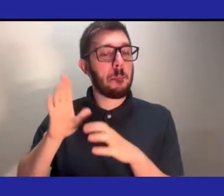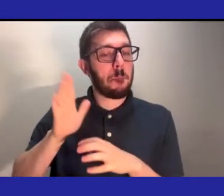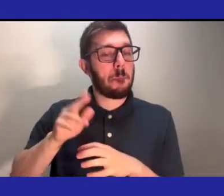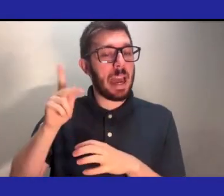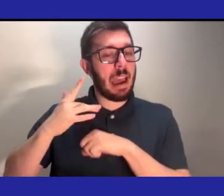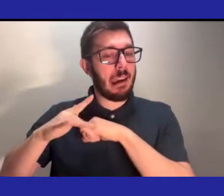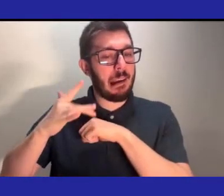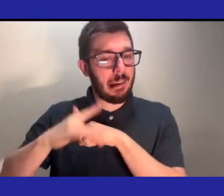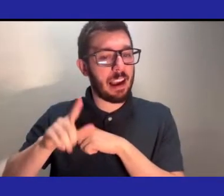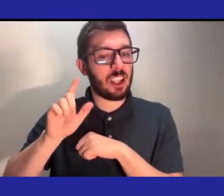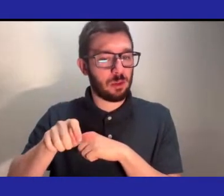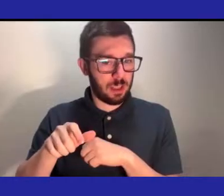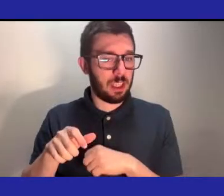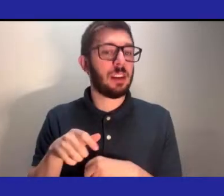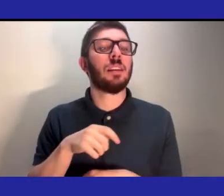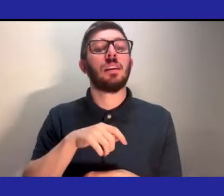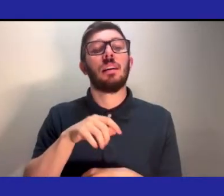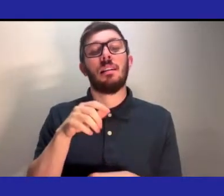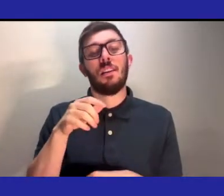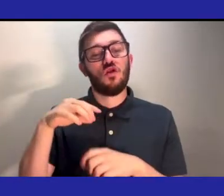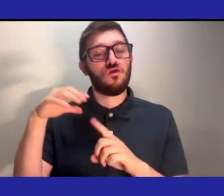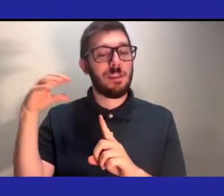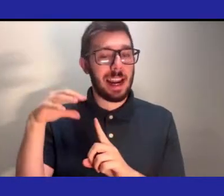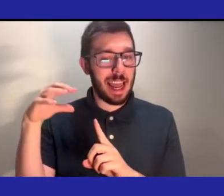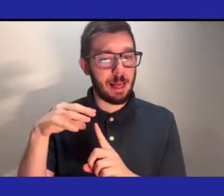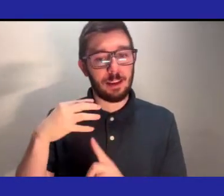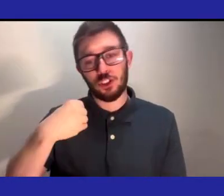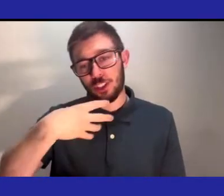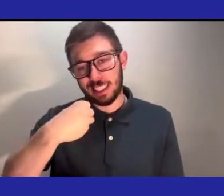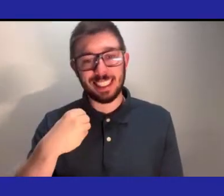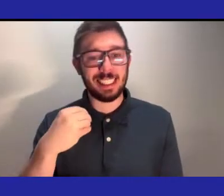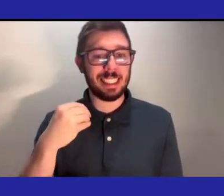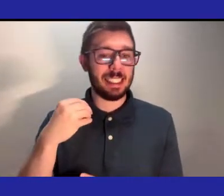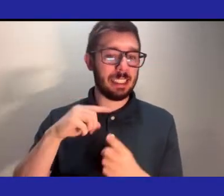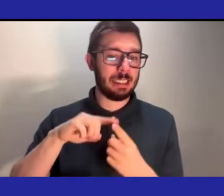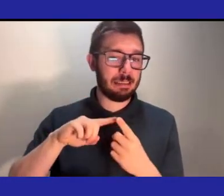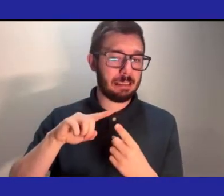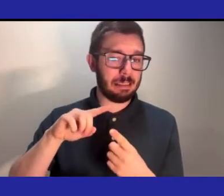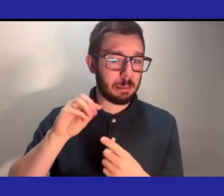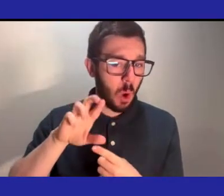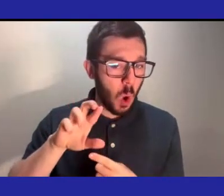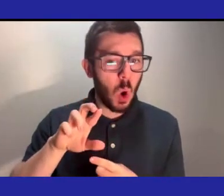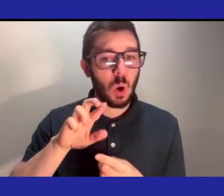hours, IR within 1 hour, and of course, other special equipment